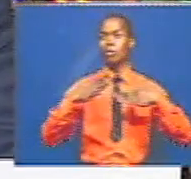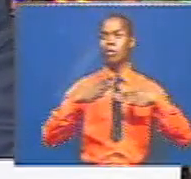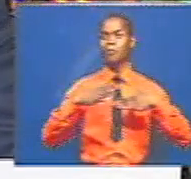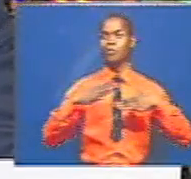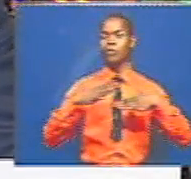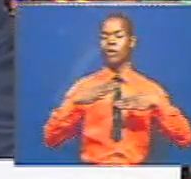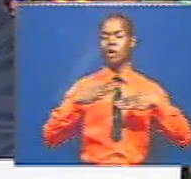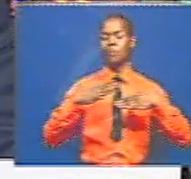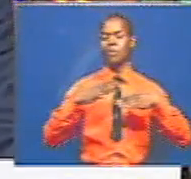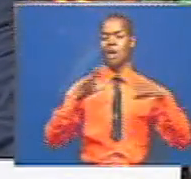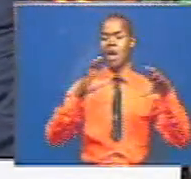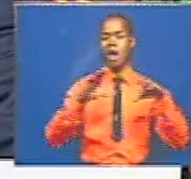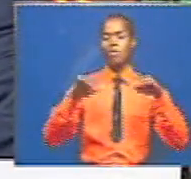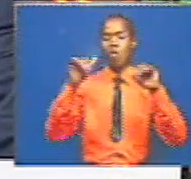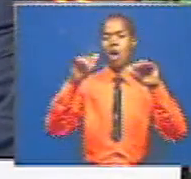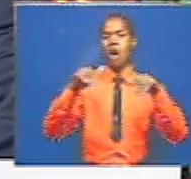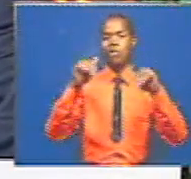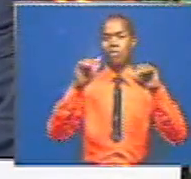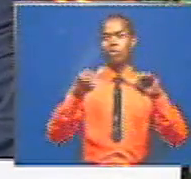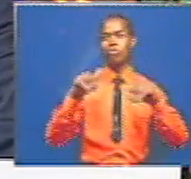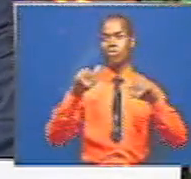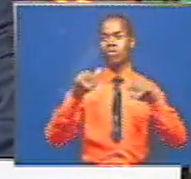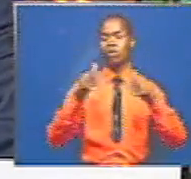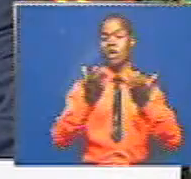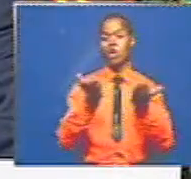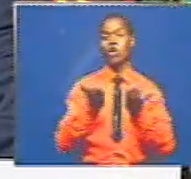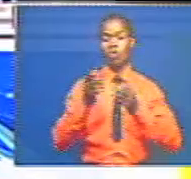animals, agriculture need water.